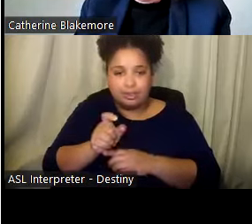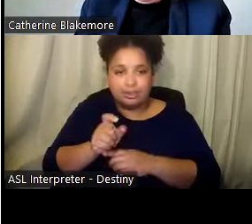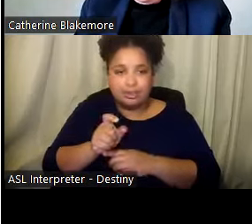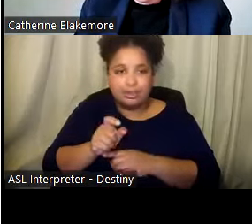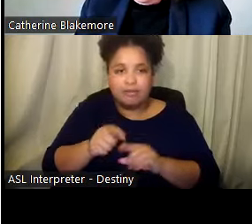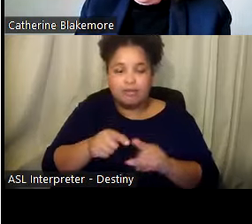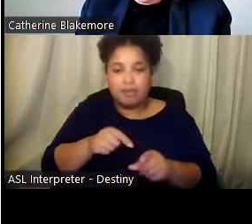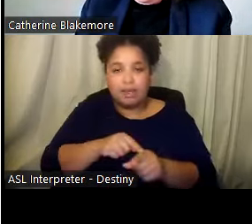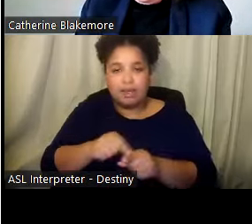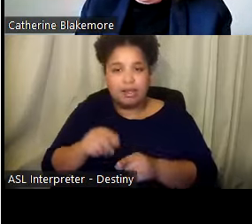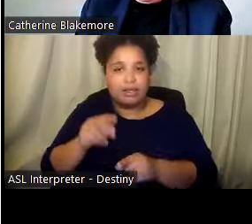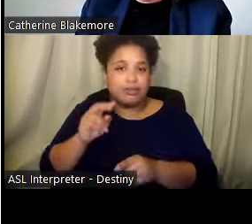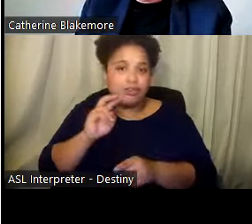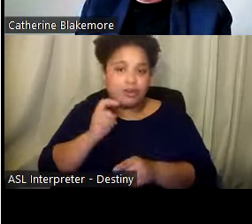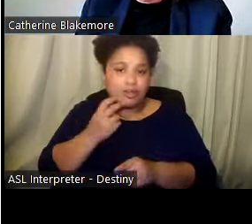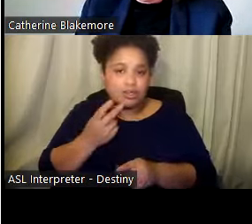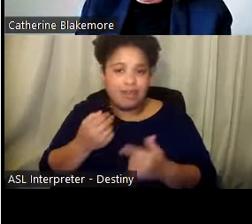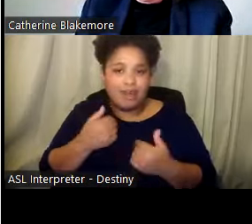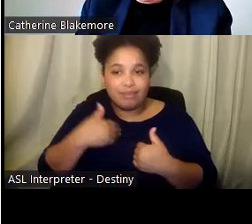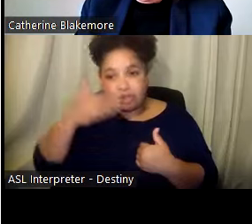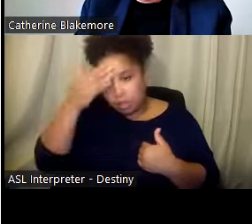a neurologist as having Alzheimer's.